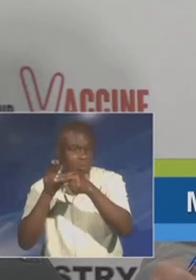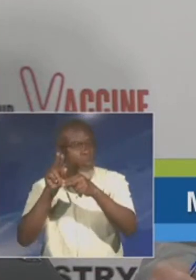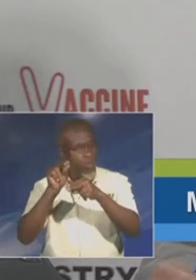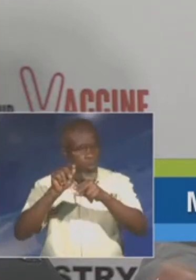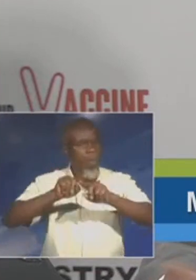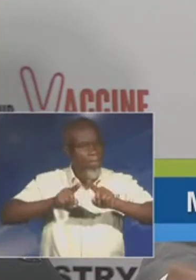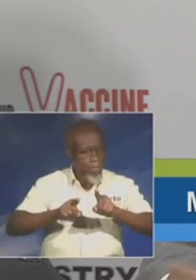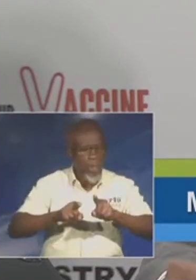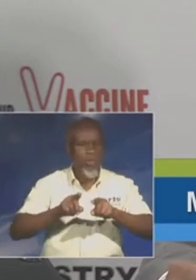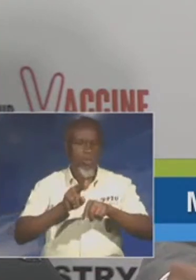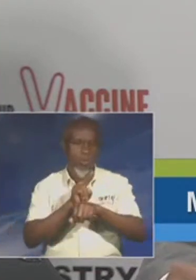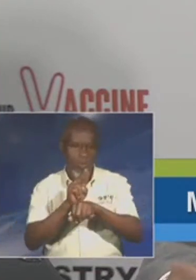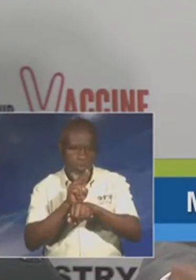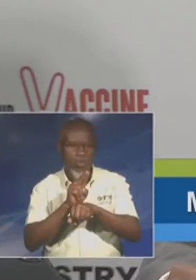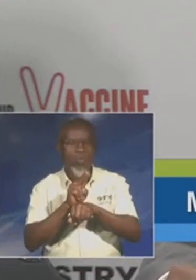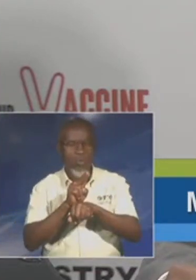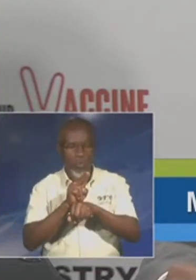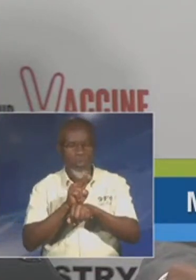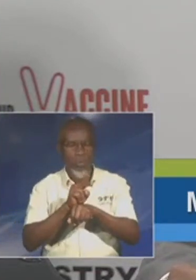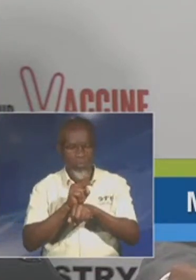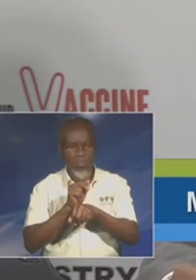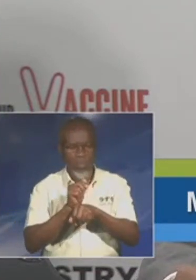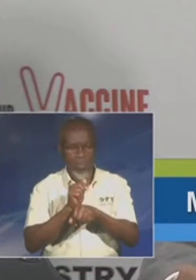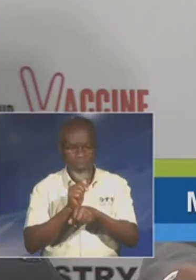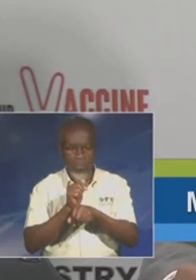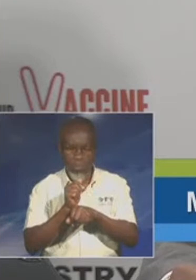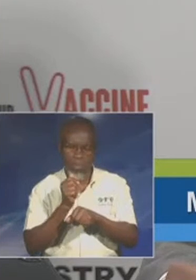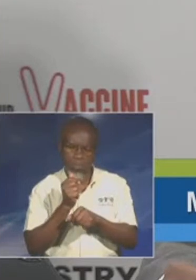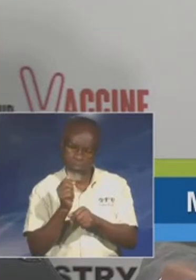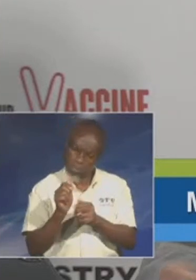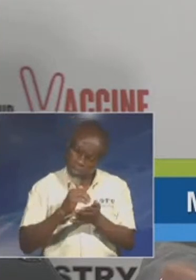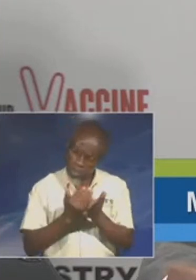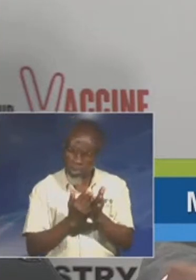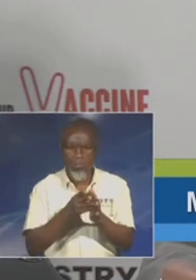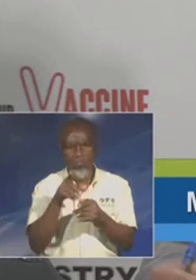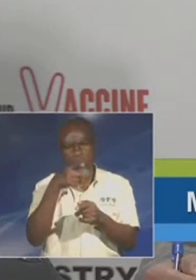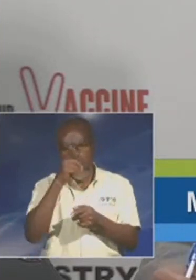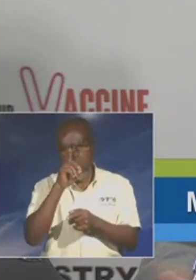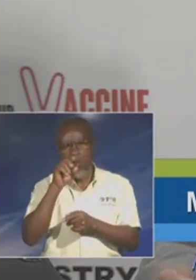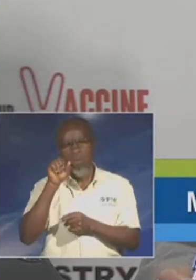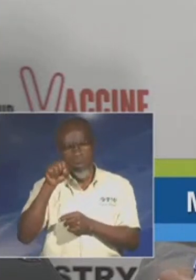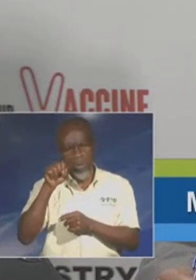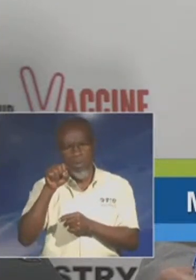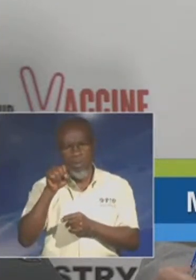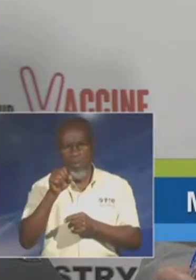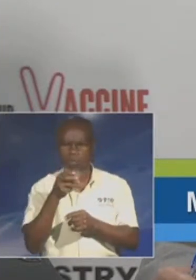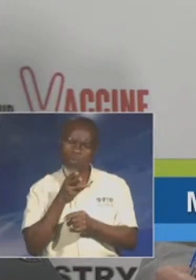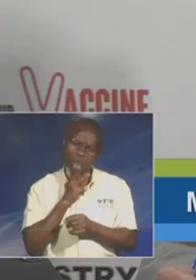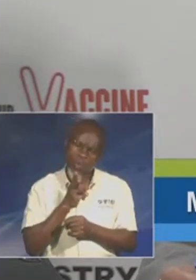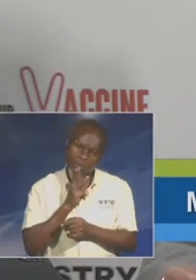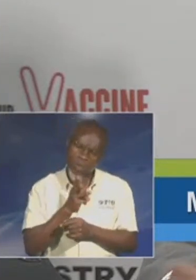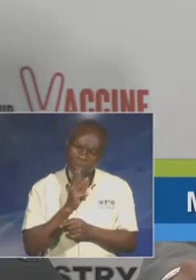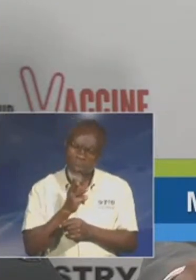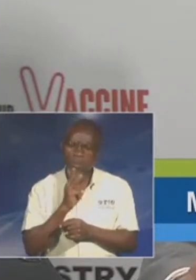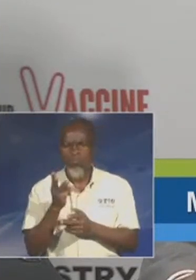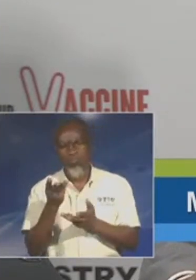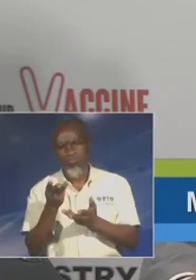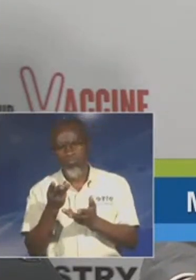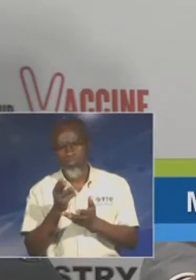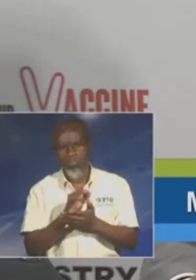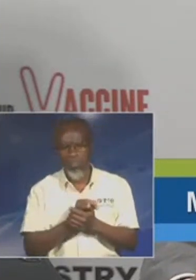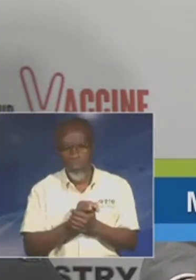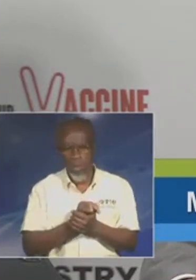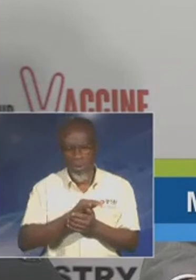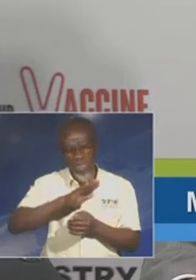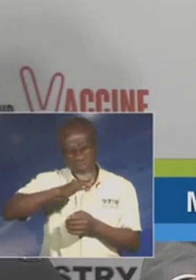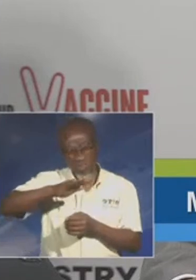drinks. Keep your children hydrated, even plain water, whatever. And so I will turn you over now